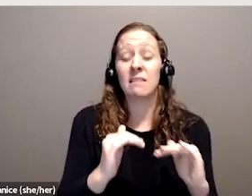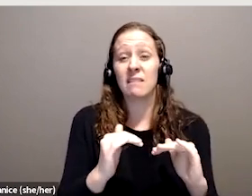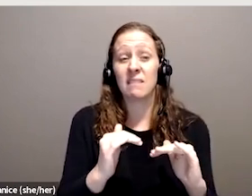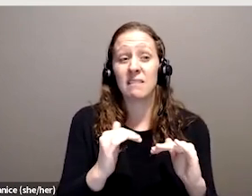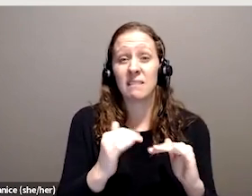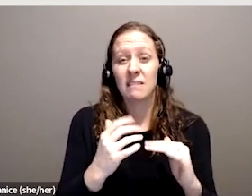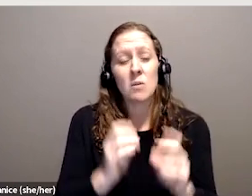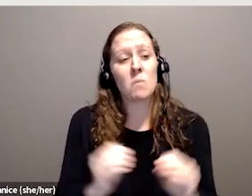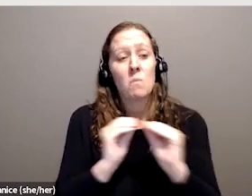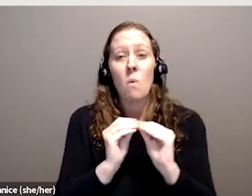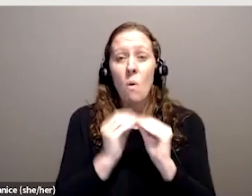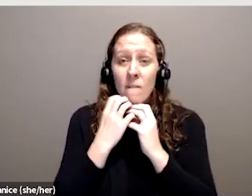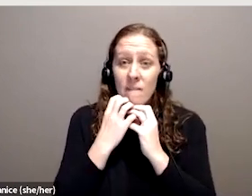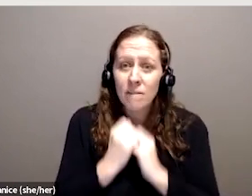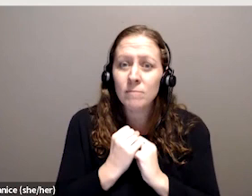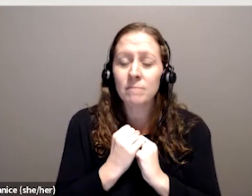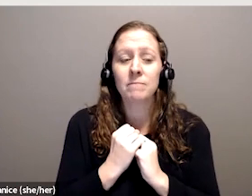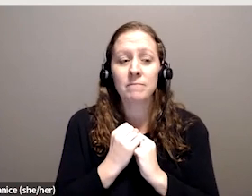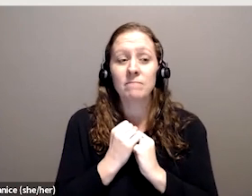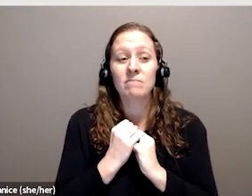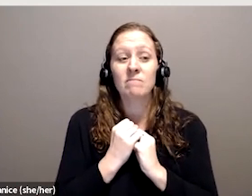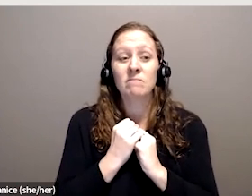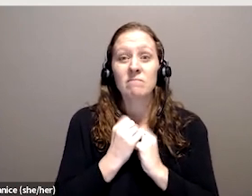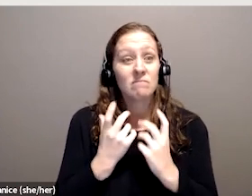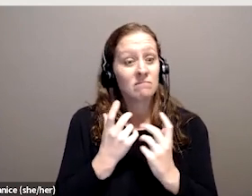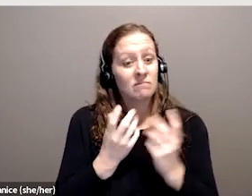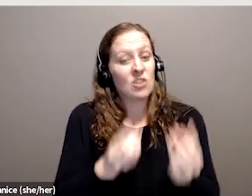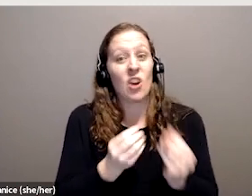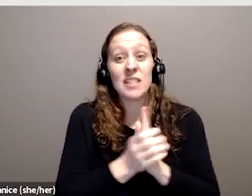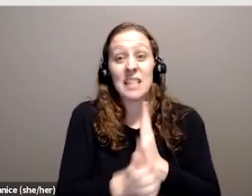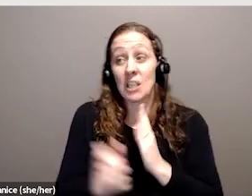diverse soft skills that computers can't replace.